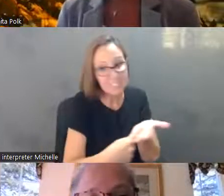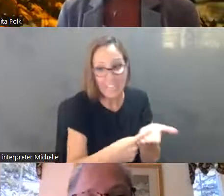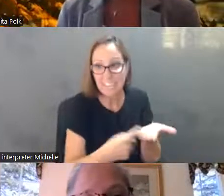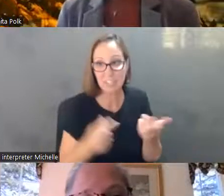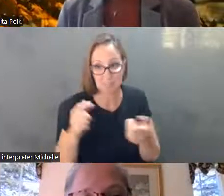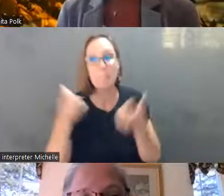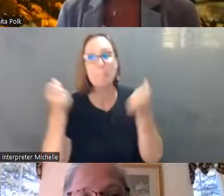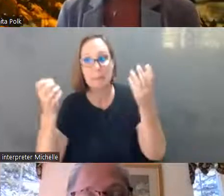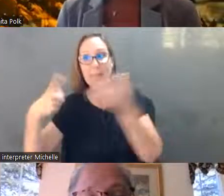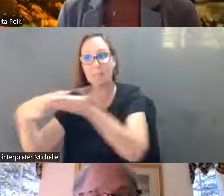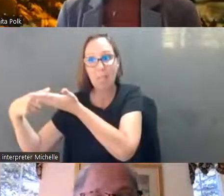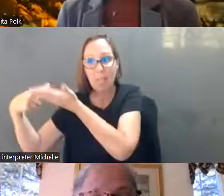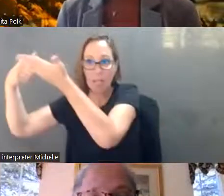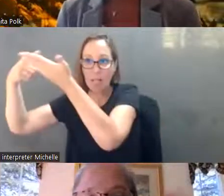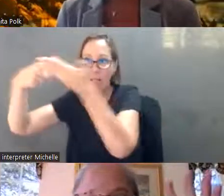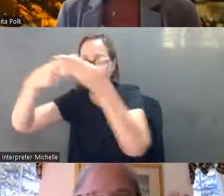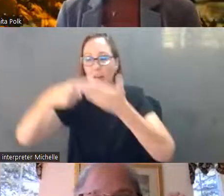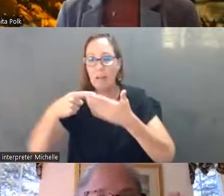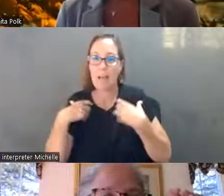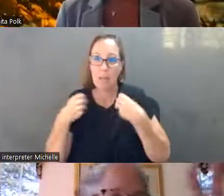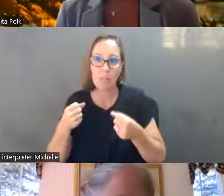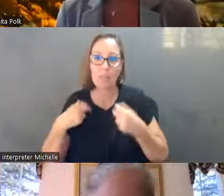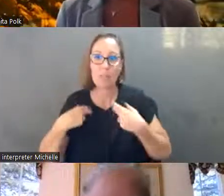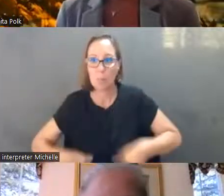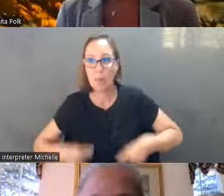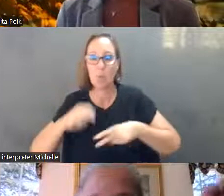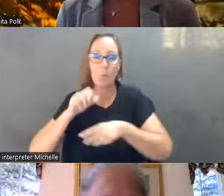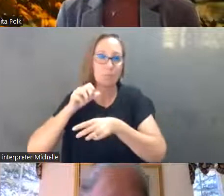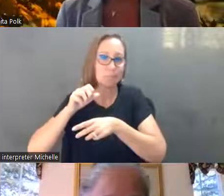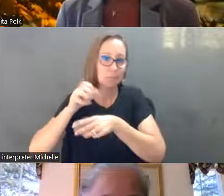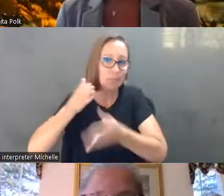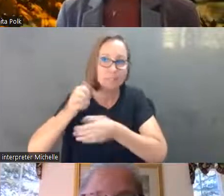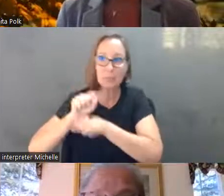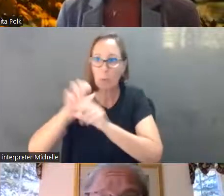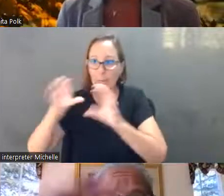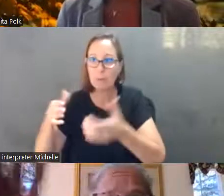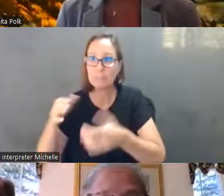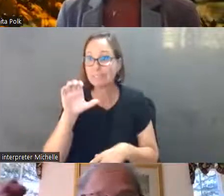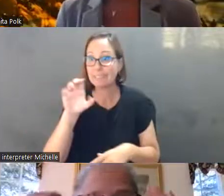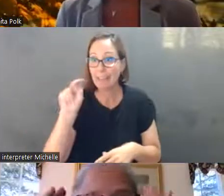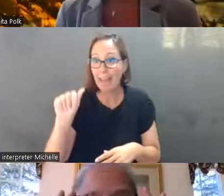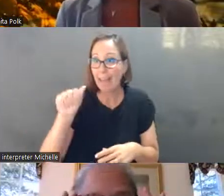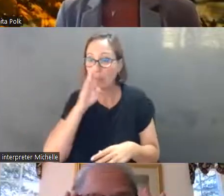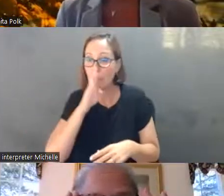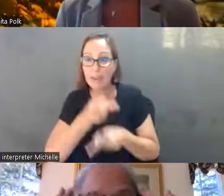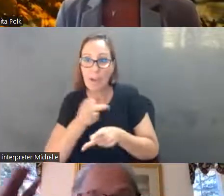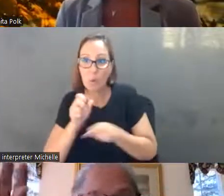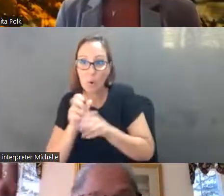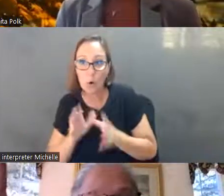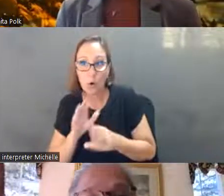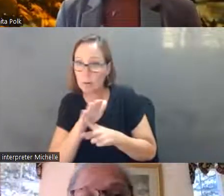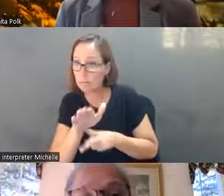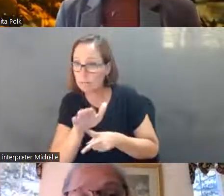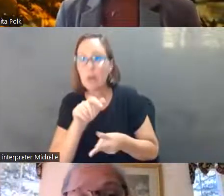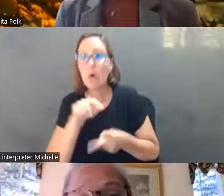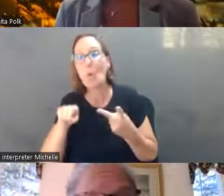about the health and human services workforce, be it talking about CNAs, direct care workers, or if we're talking about kind